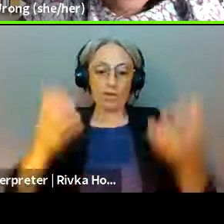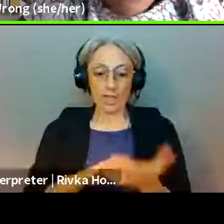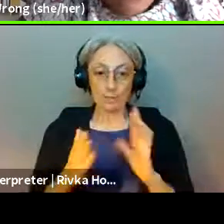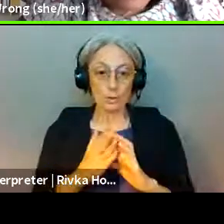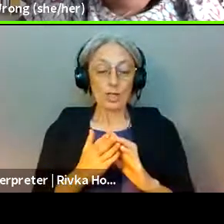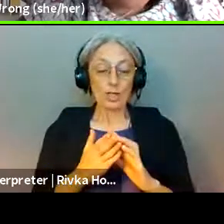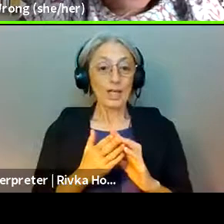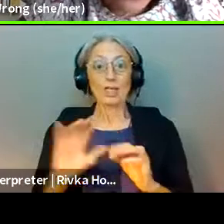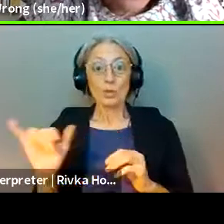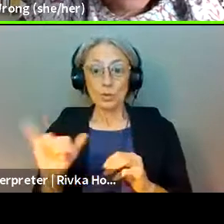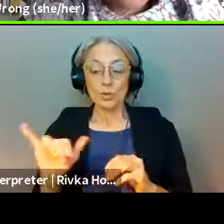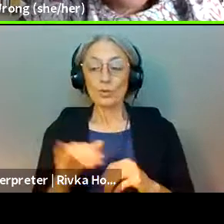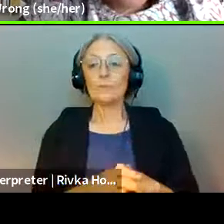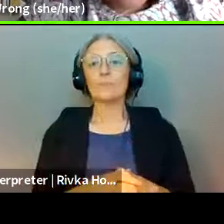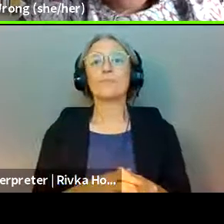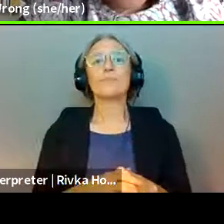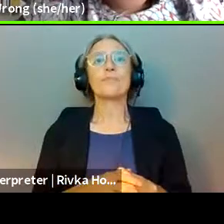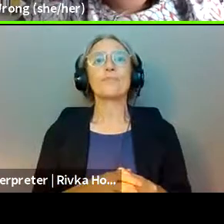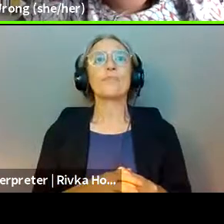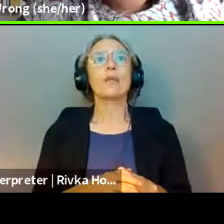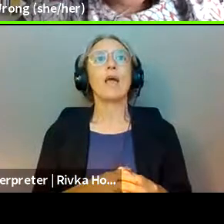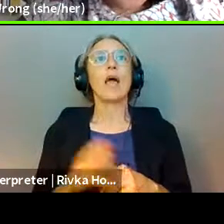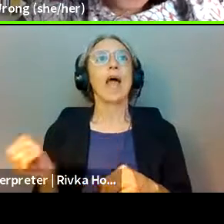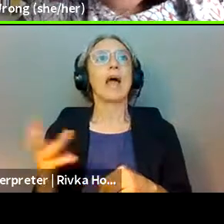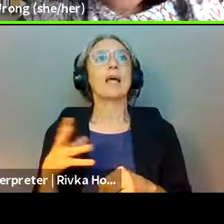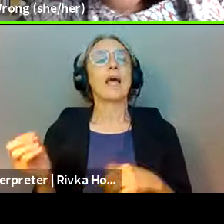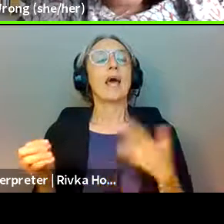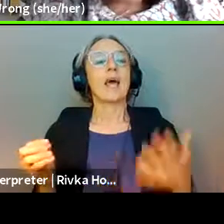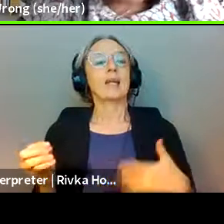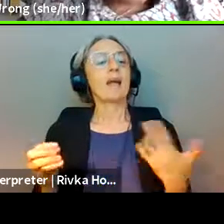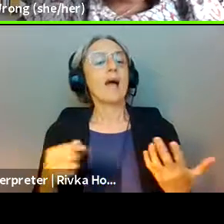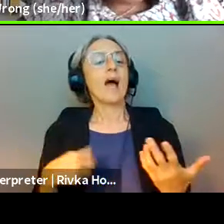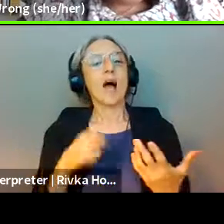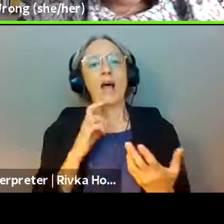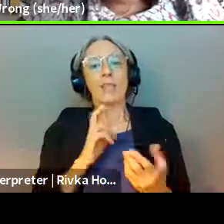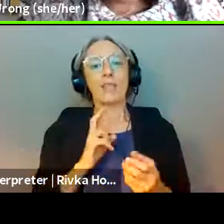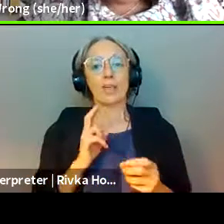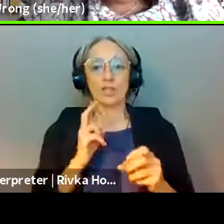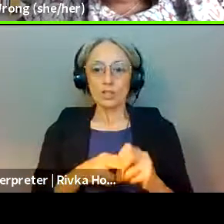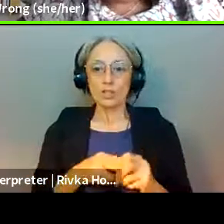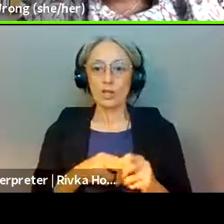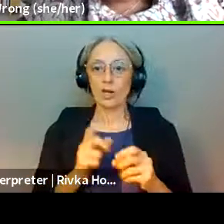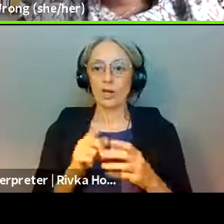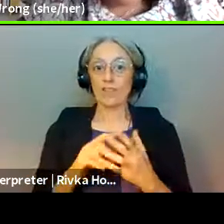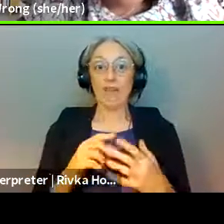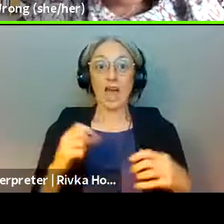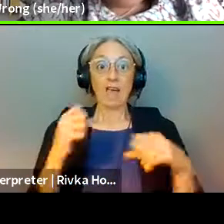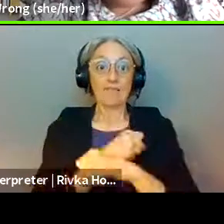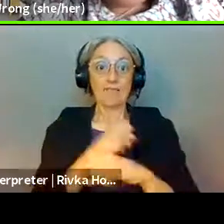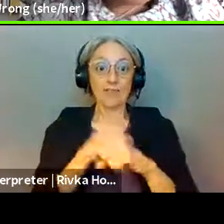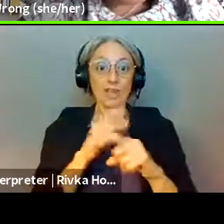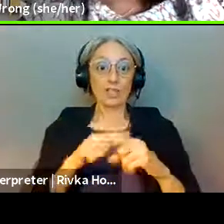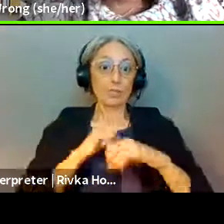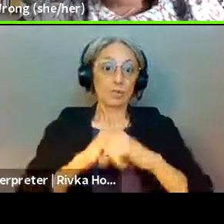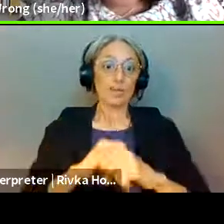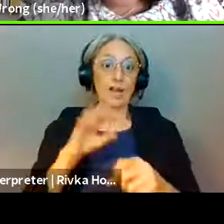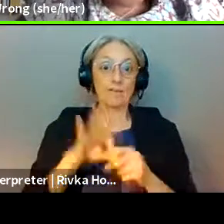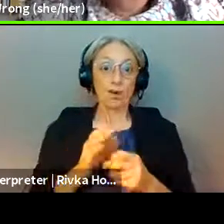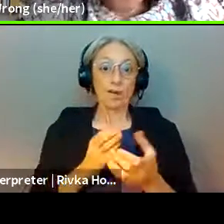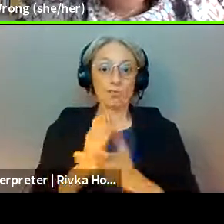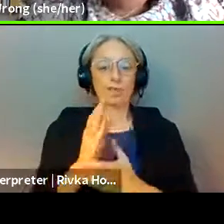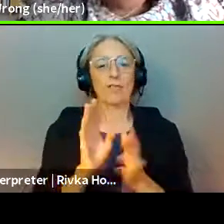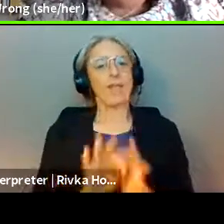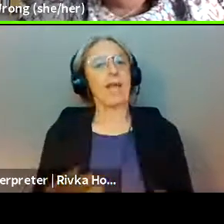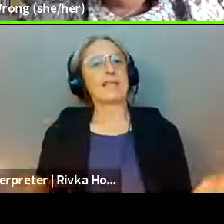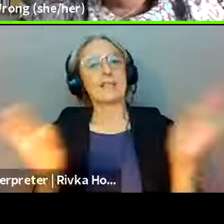And I think that joining the urgent fight to protect voting rights is going to be key to the future